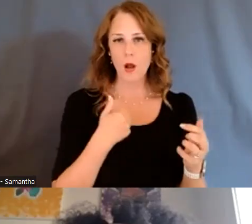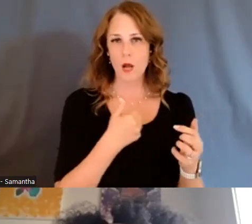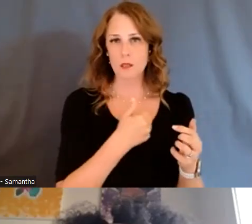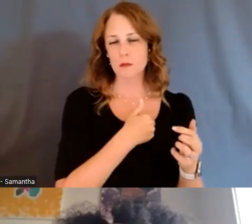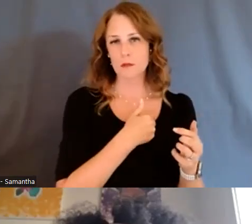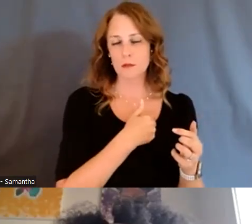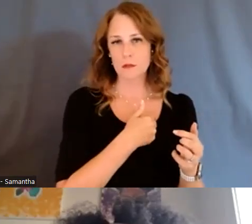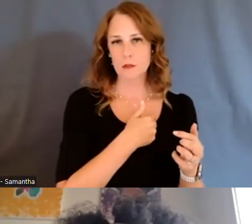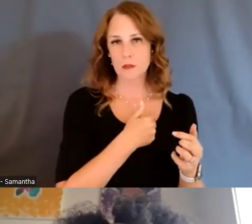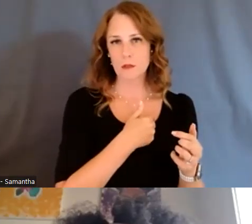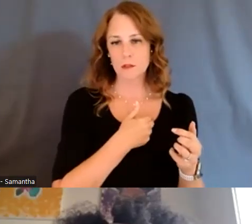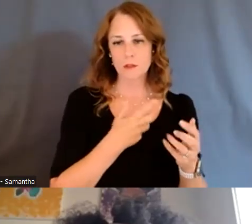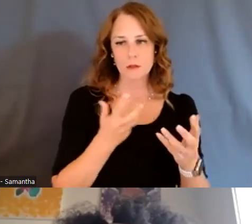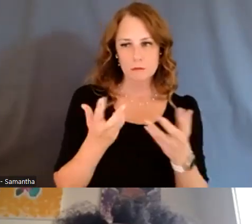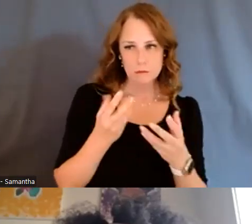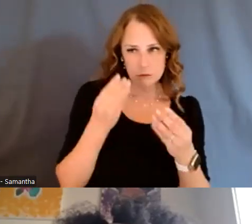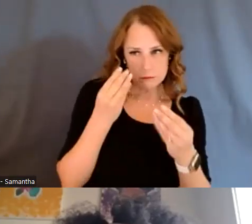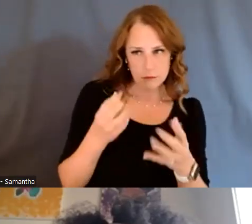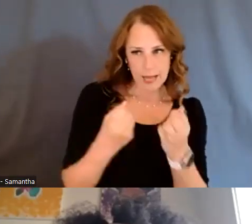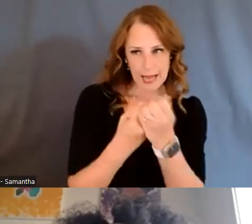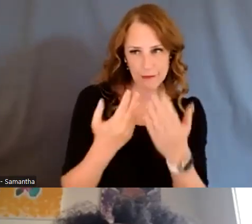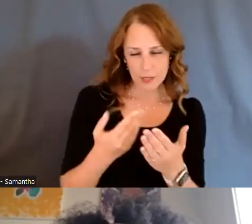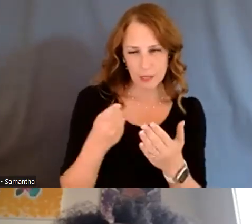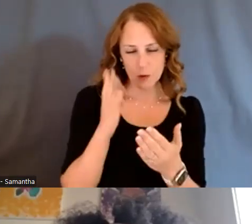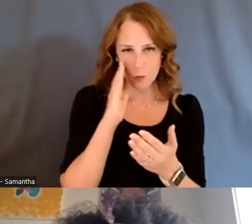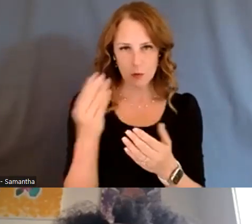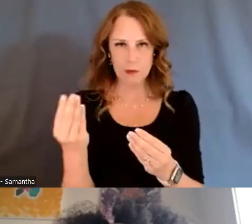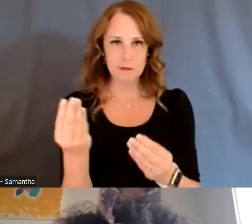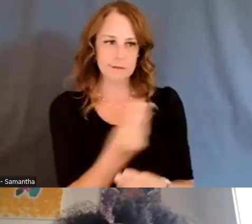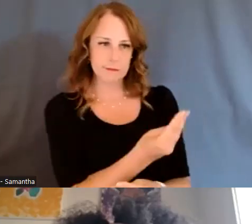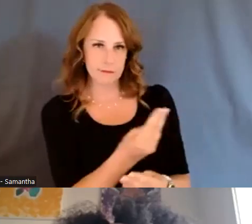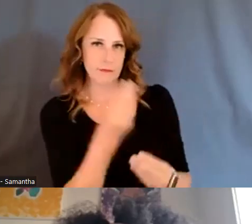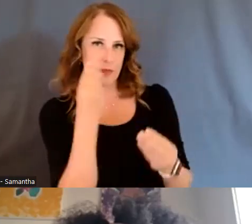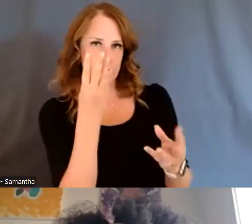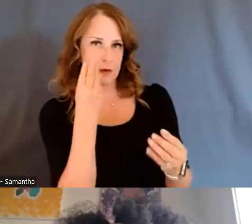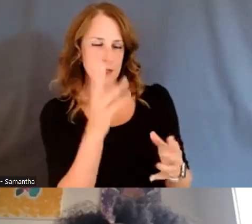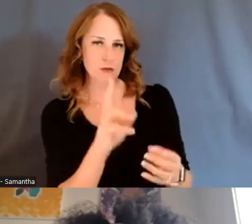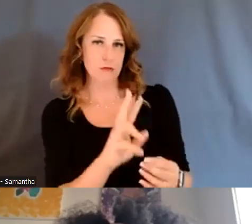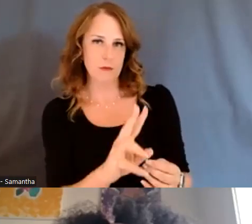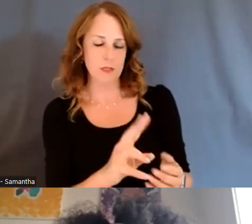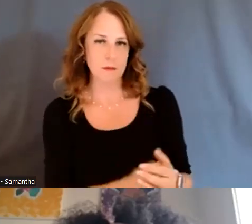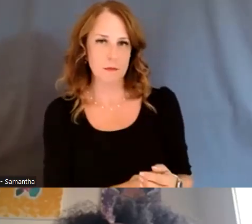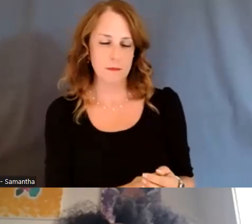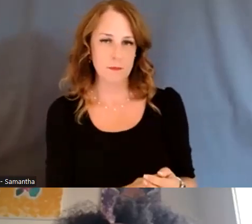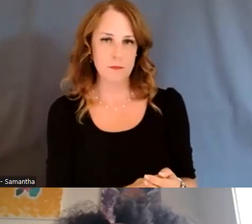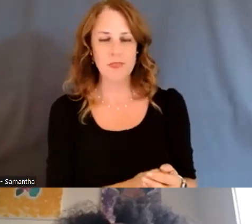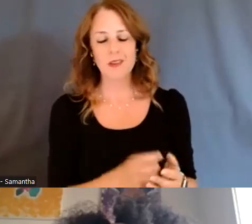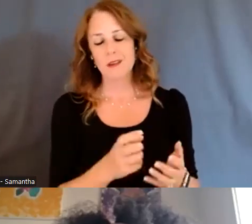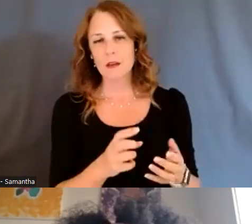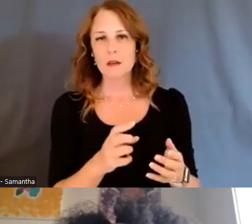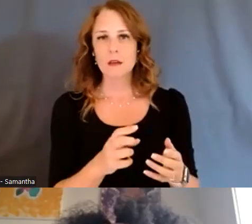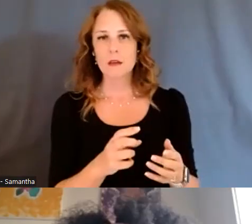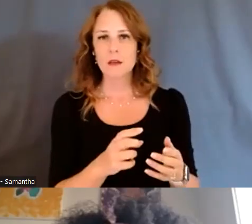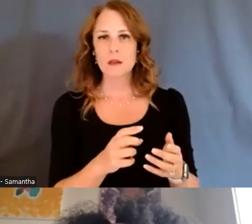to interact with their advocate, who will then provide the information to the victim. So it's kind of determined